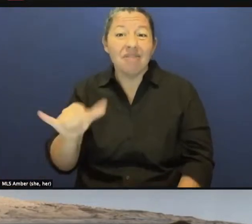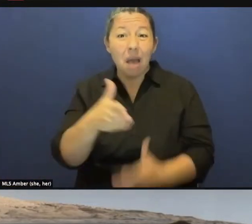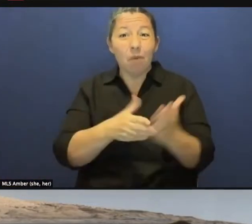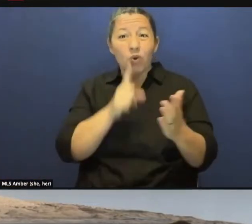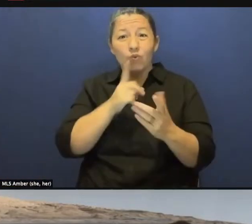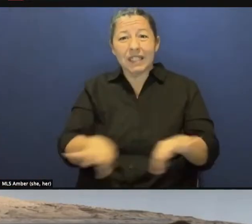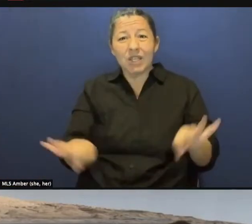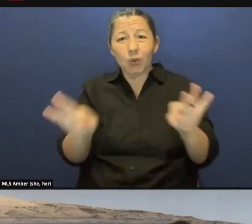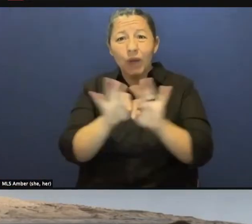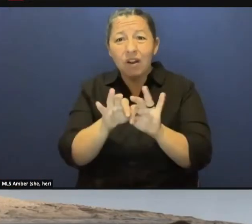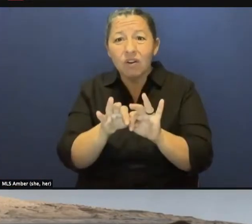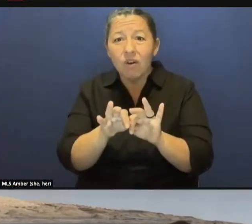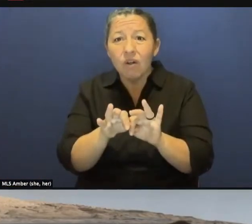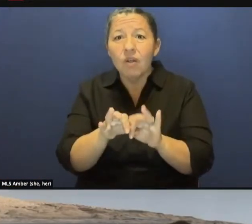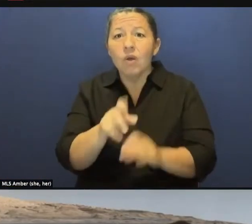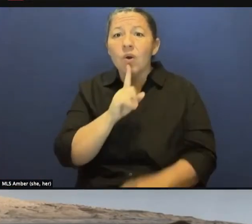think